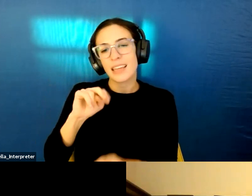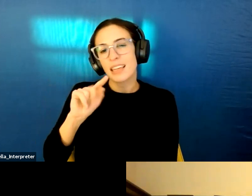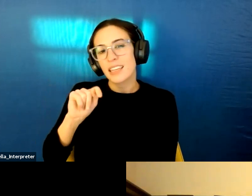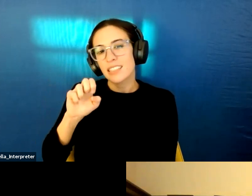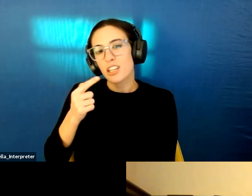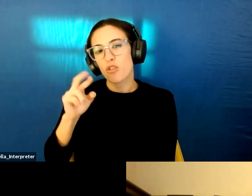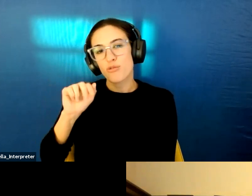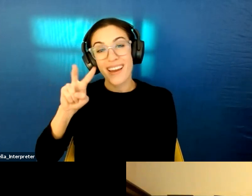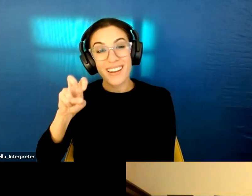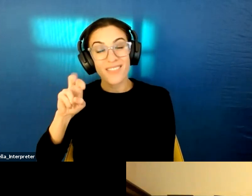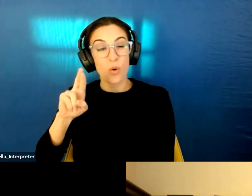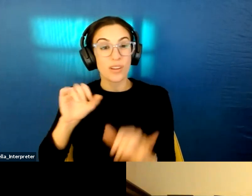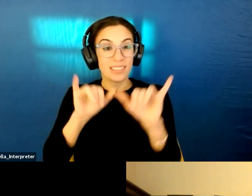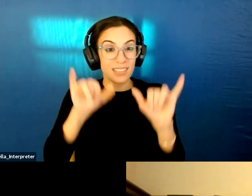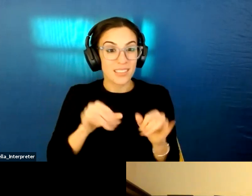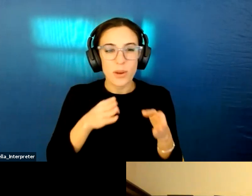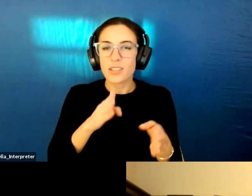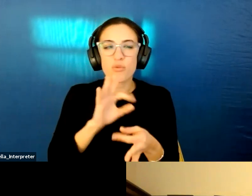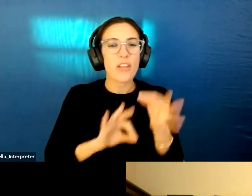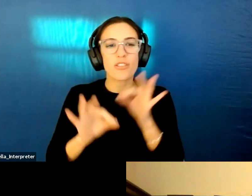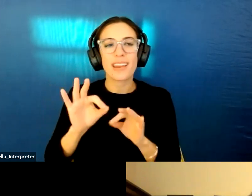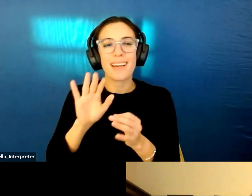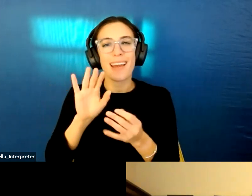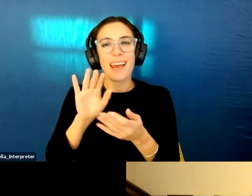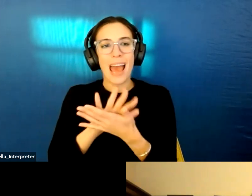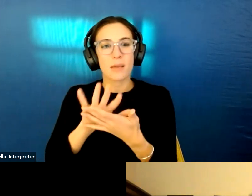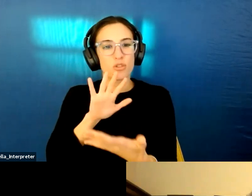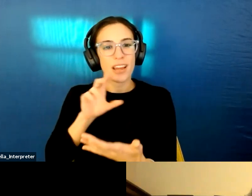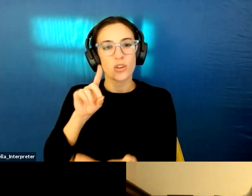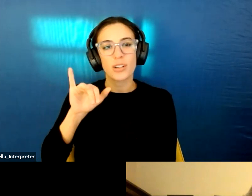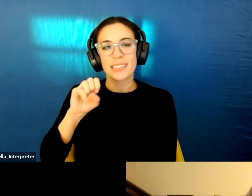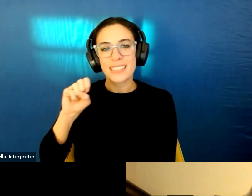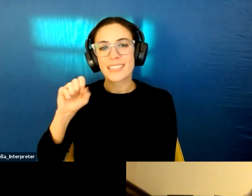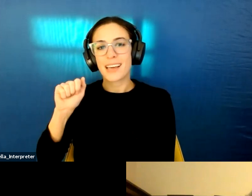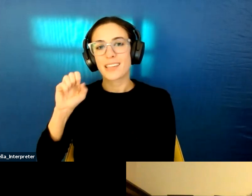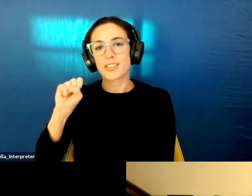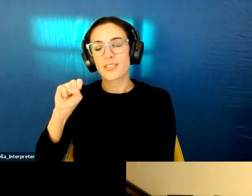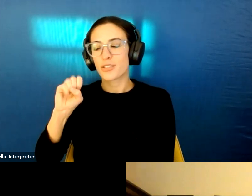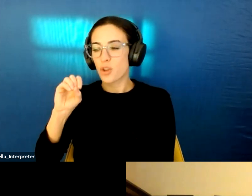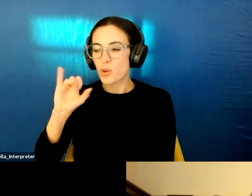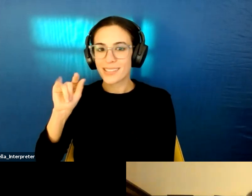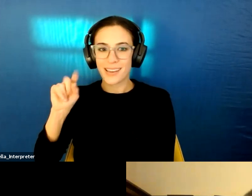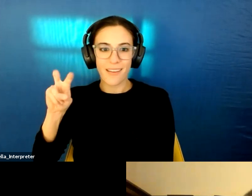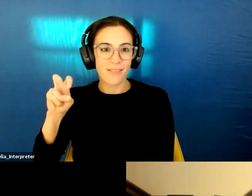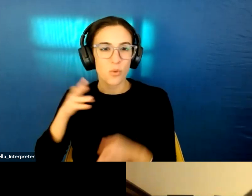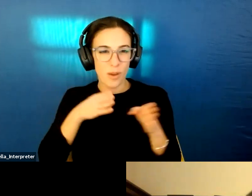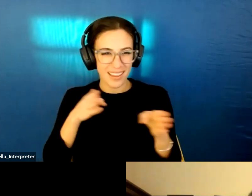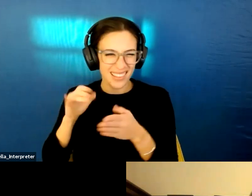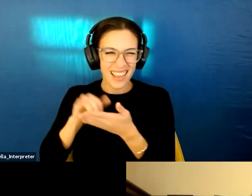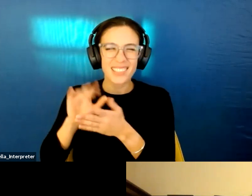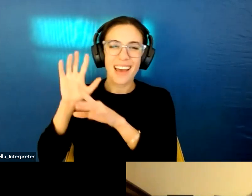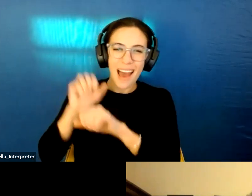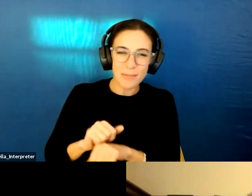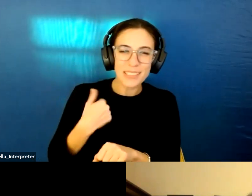rather than in abstractive and disassociated ways, which I think, again, are the kind of habits of mind that get cultivated. So if I think about it on a